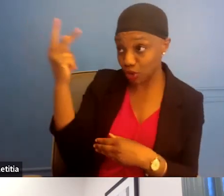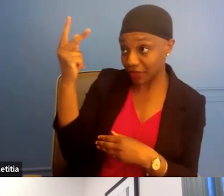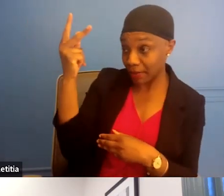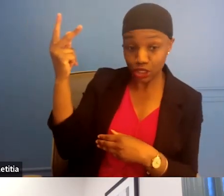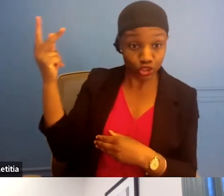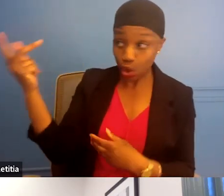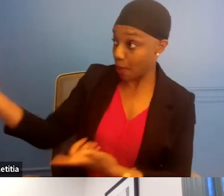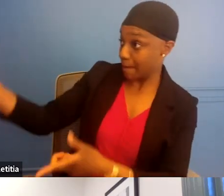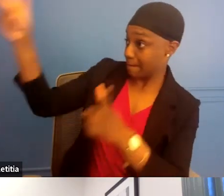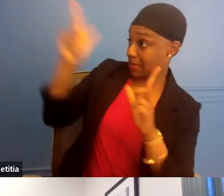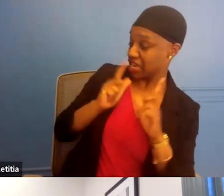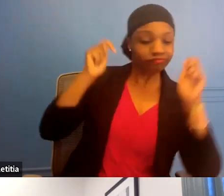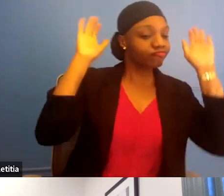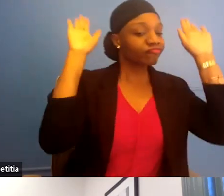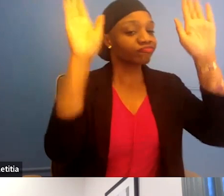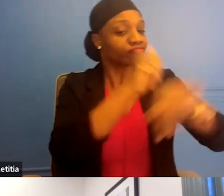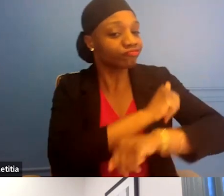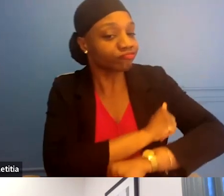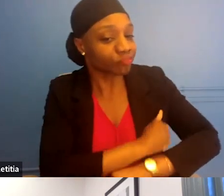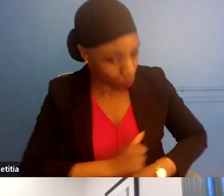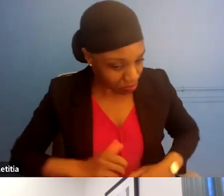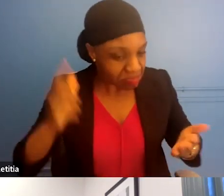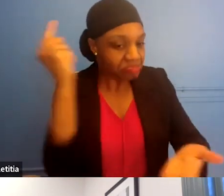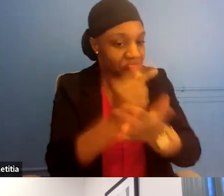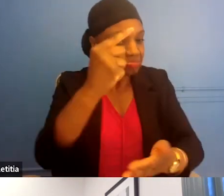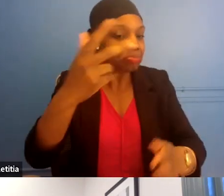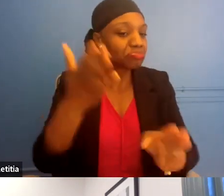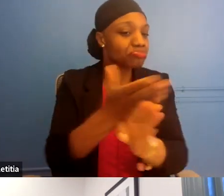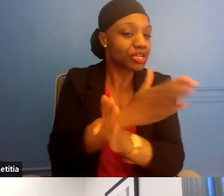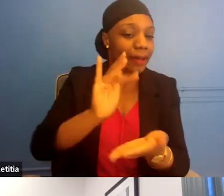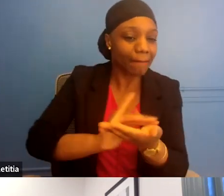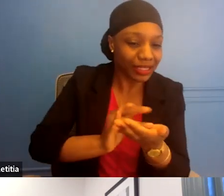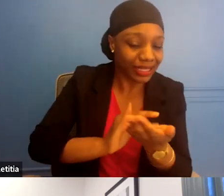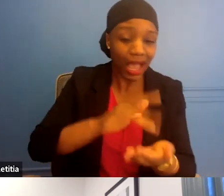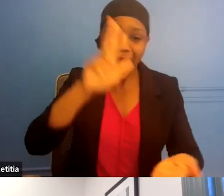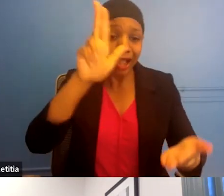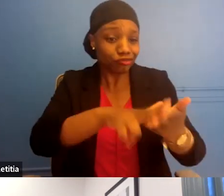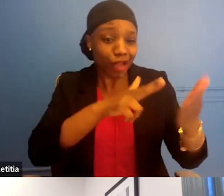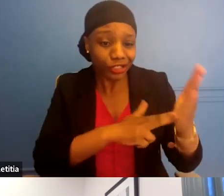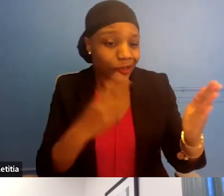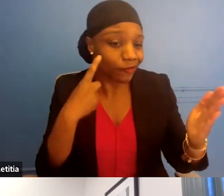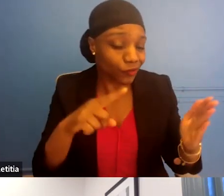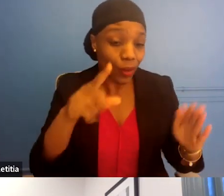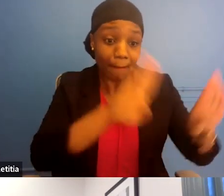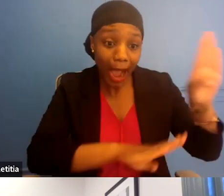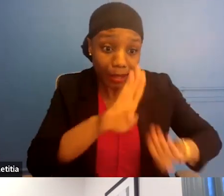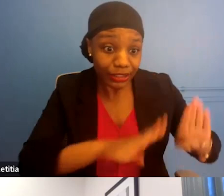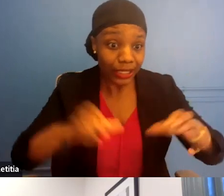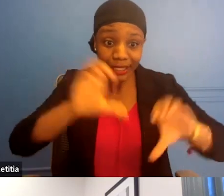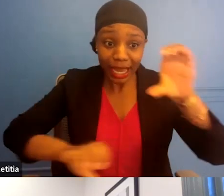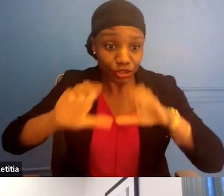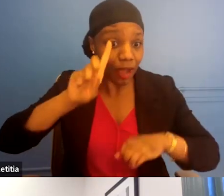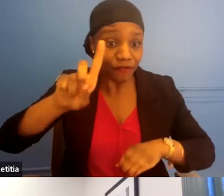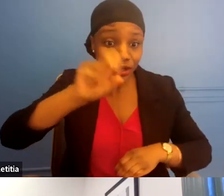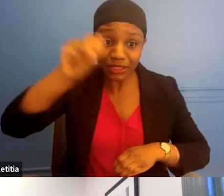blazing, thinking I'm going to be pre-med. I signed up for organic chemistry and bio my first semester. And I said, oh my gosh, I got to fulfill